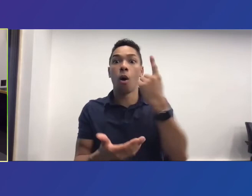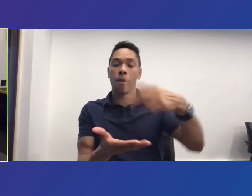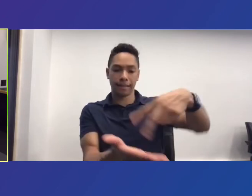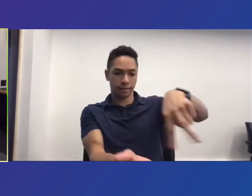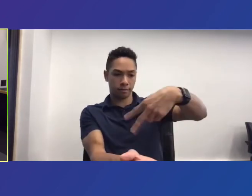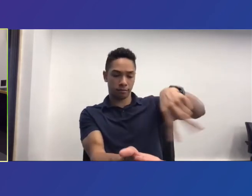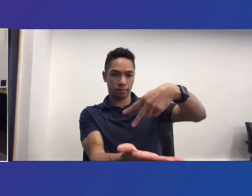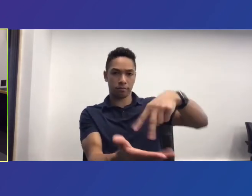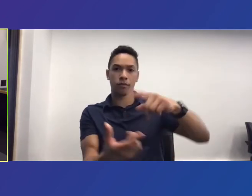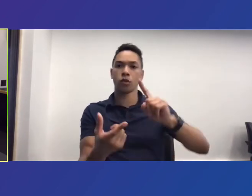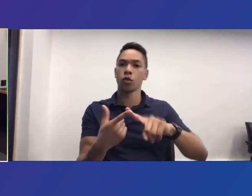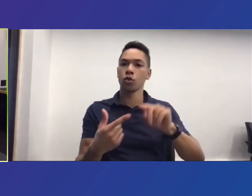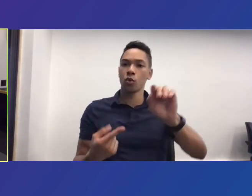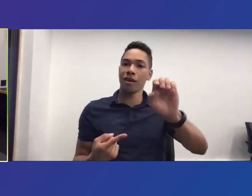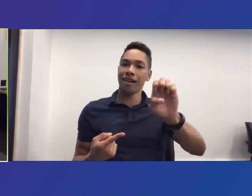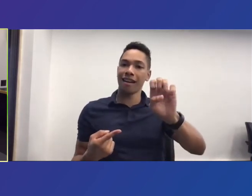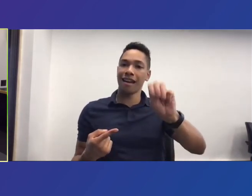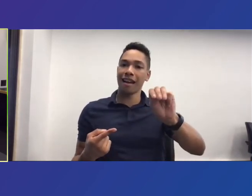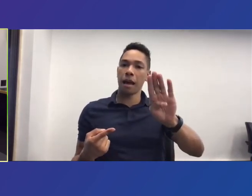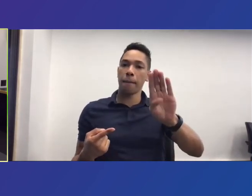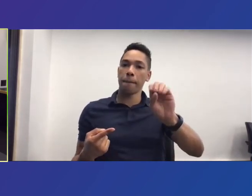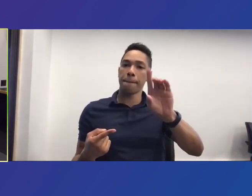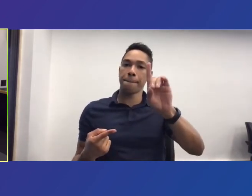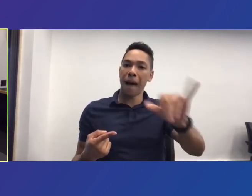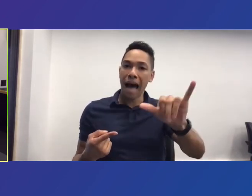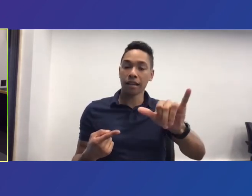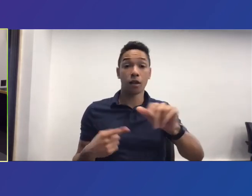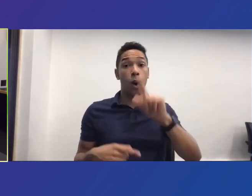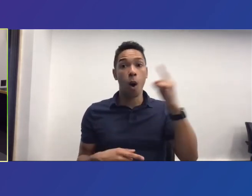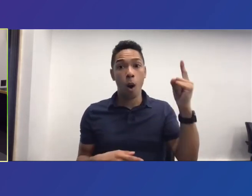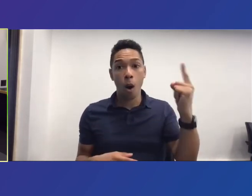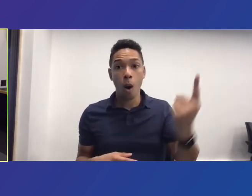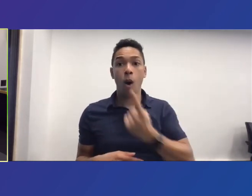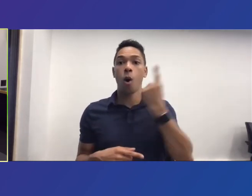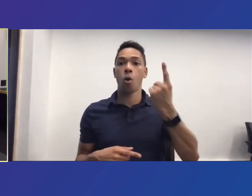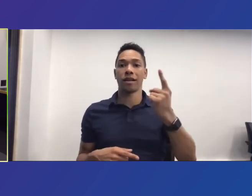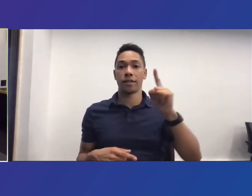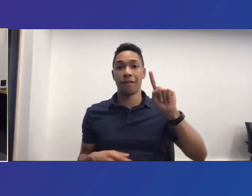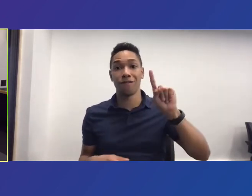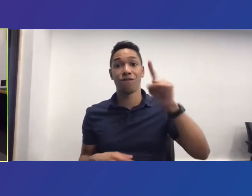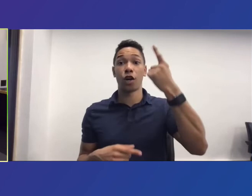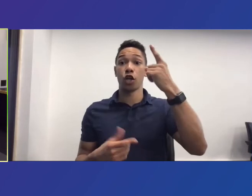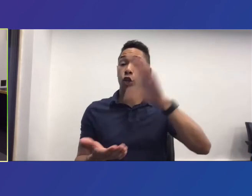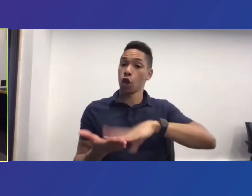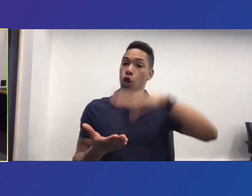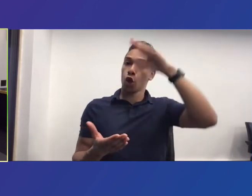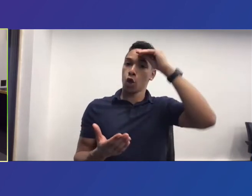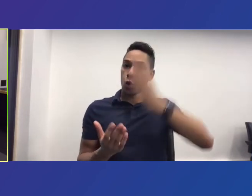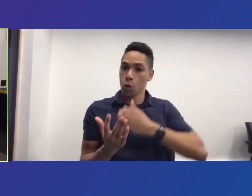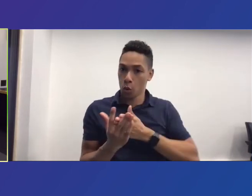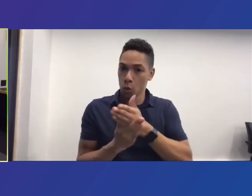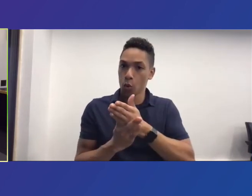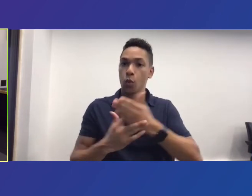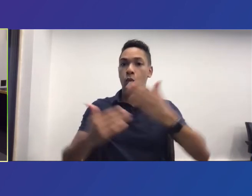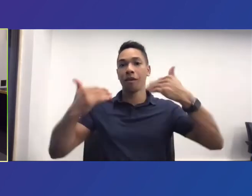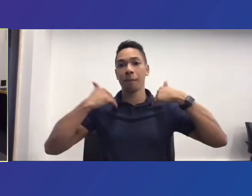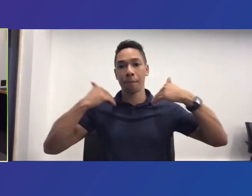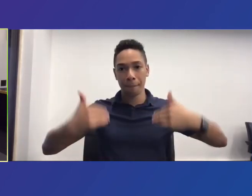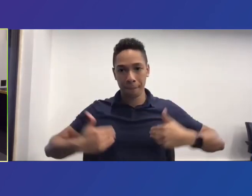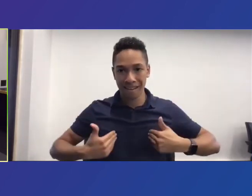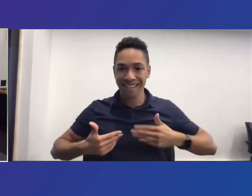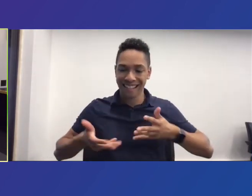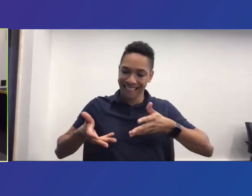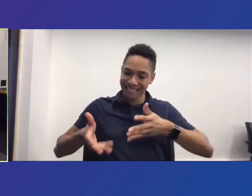the embodiment. It was always first learning through the body, allowing the body to